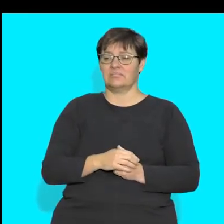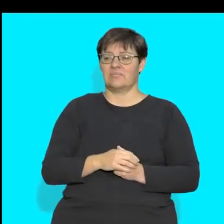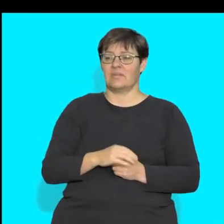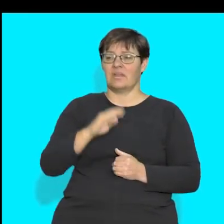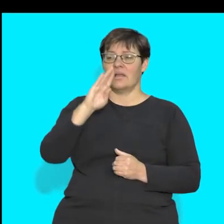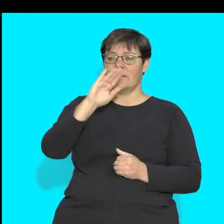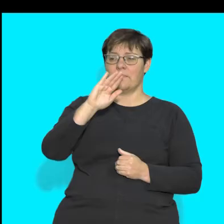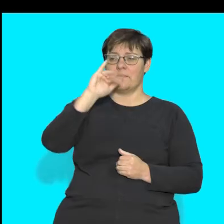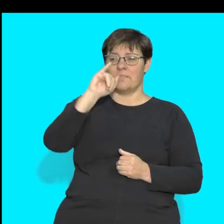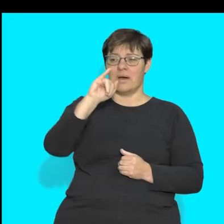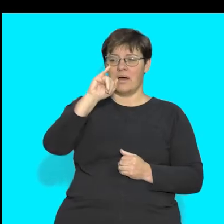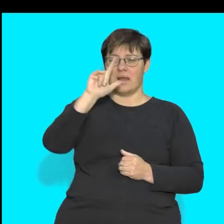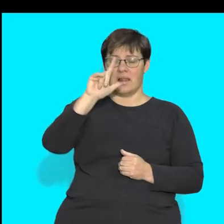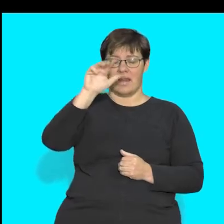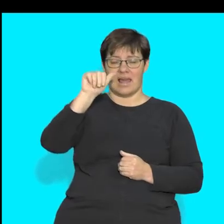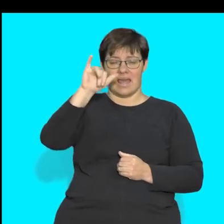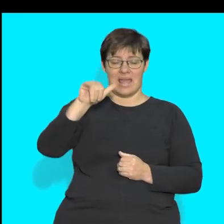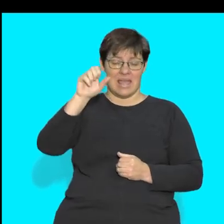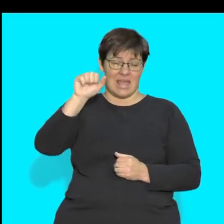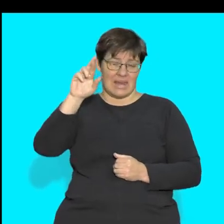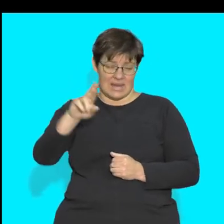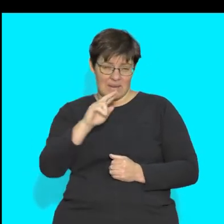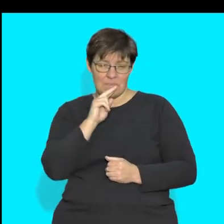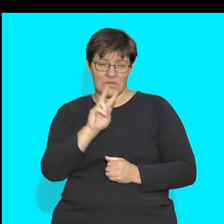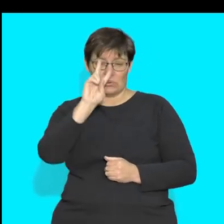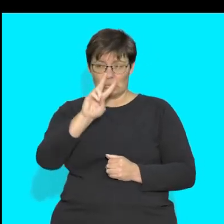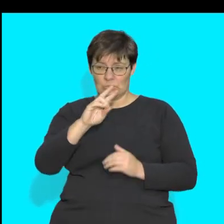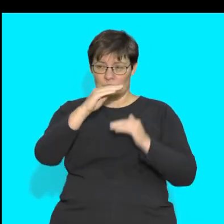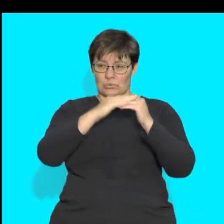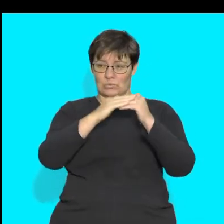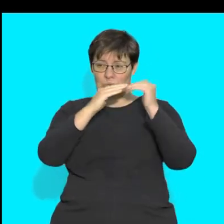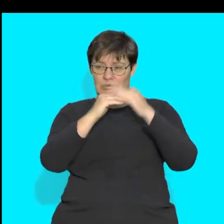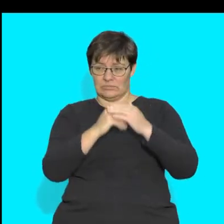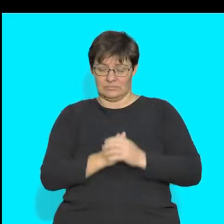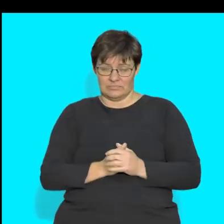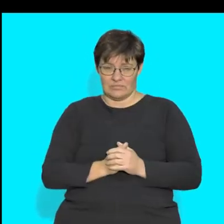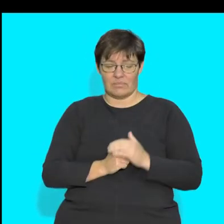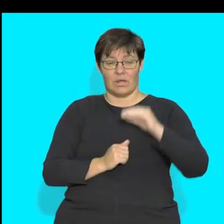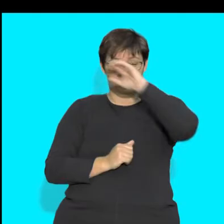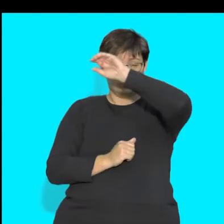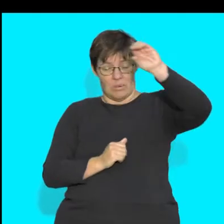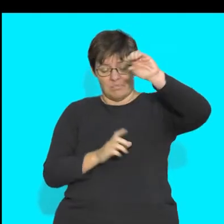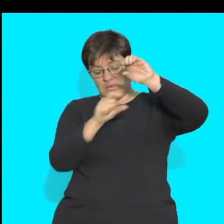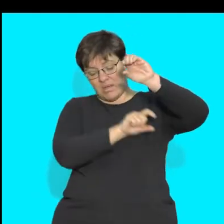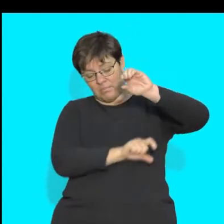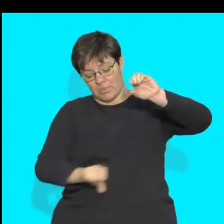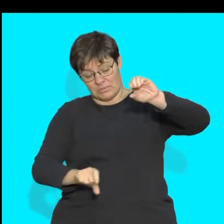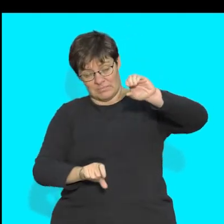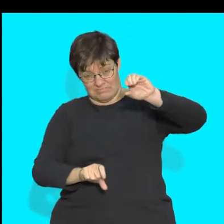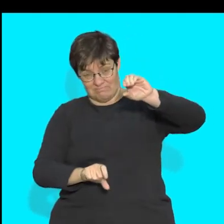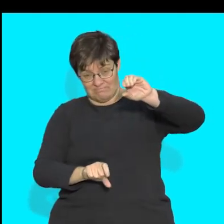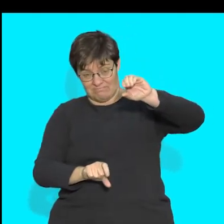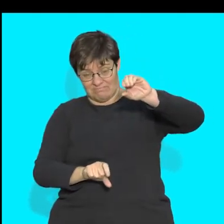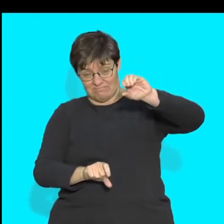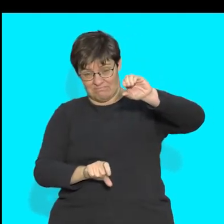lipid. There we go. What does bi mean? 2 layers. Top and a bottom. Actually,